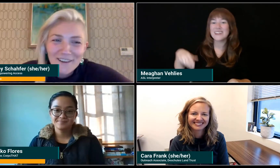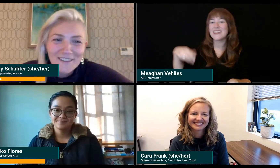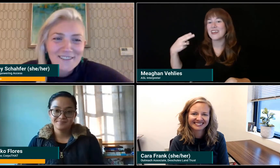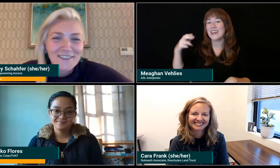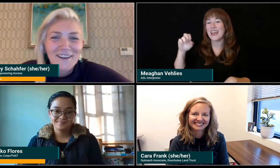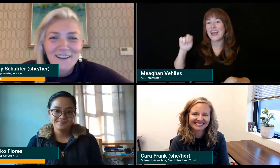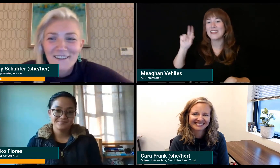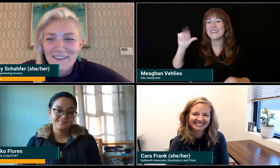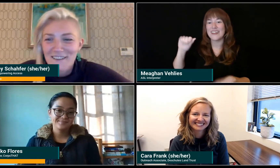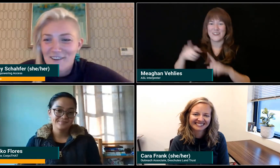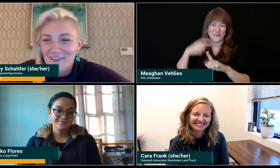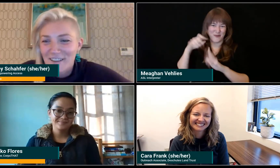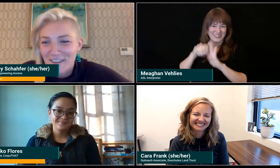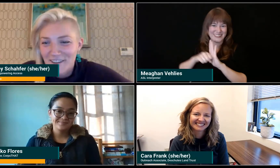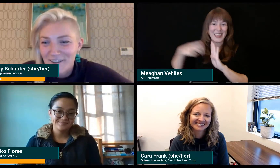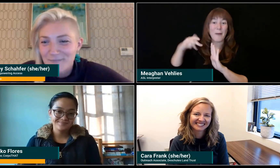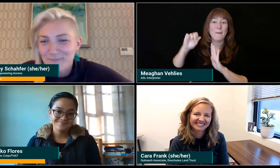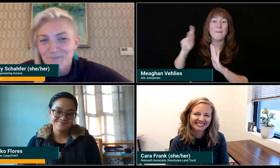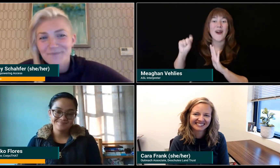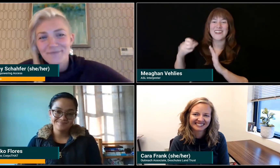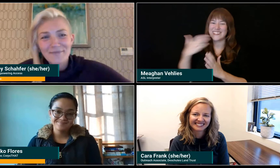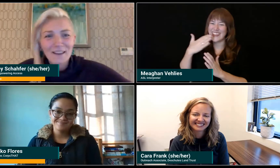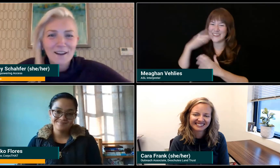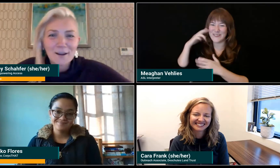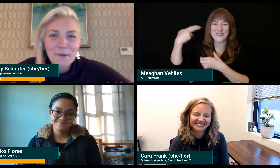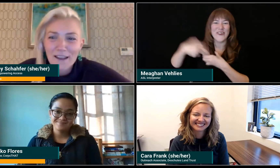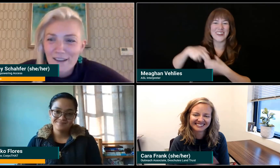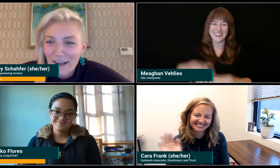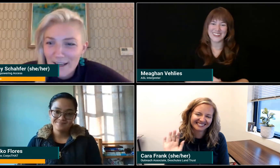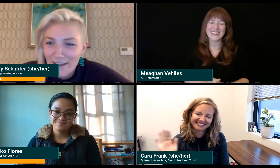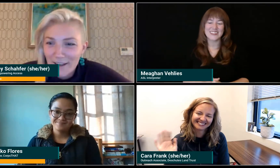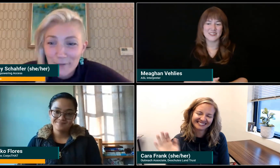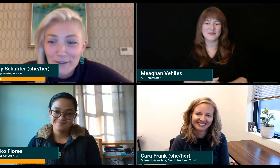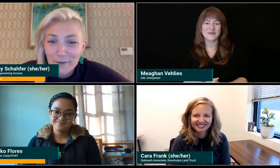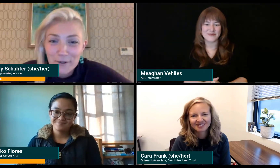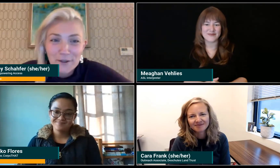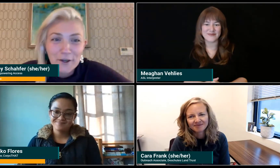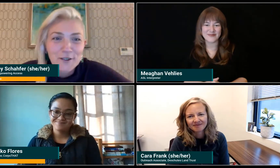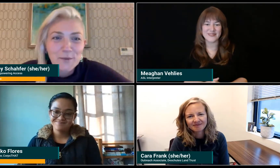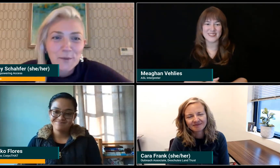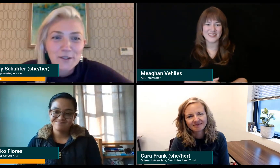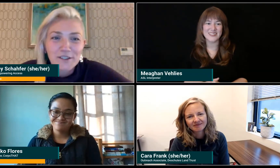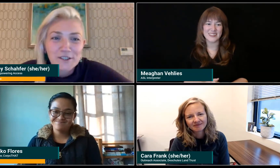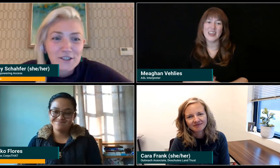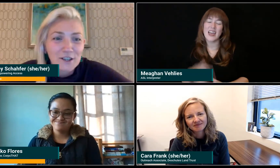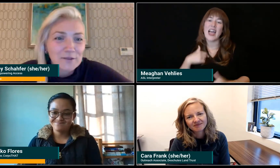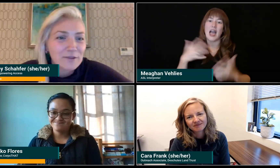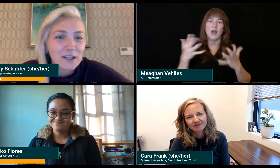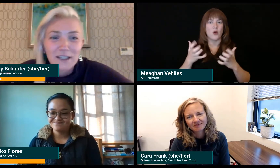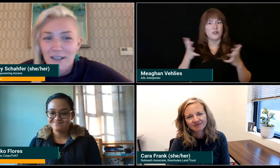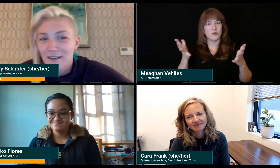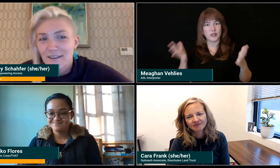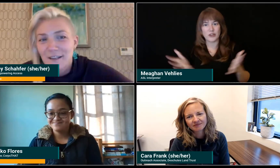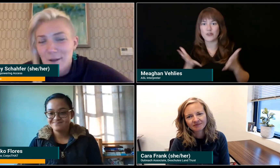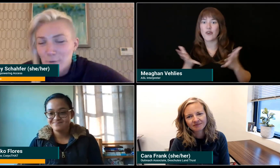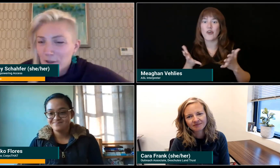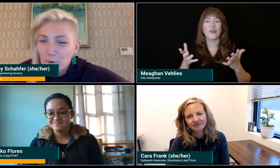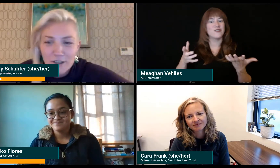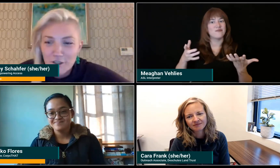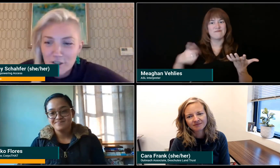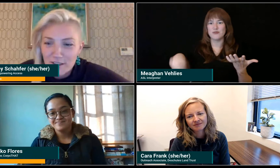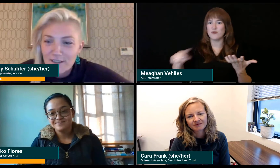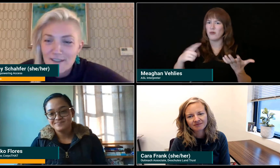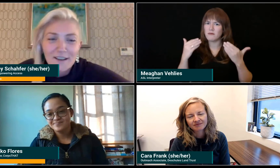State Parks. Glad that you're all here. And I really want to encourage people to just start flooding in